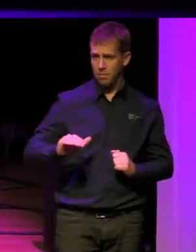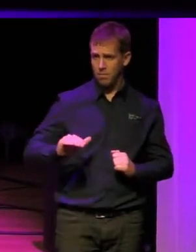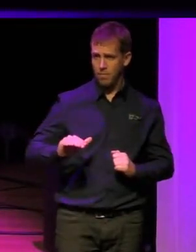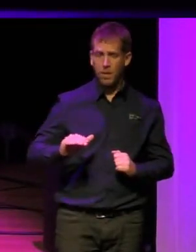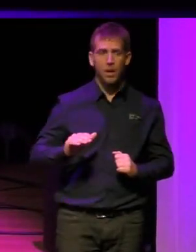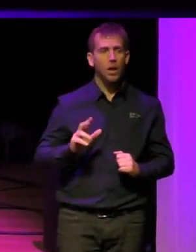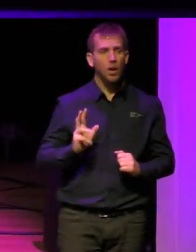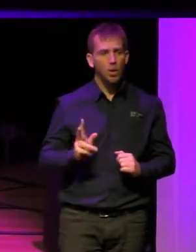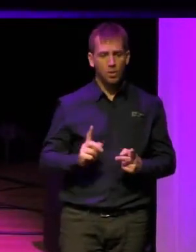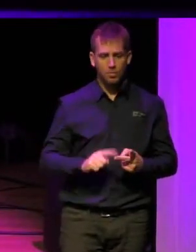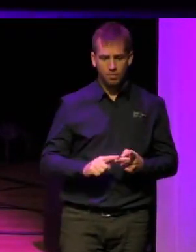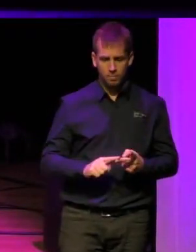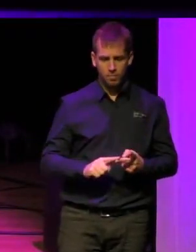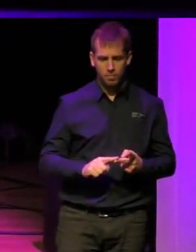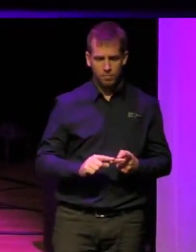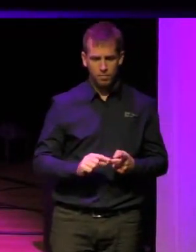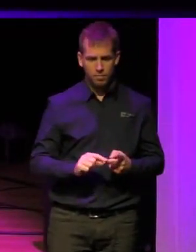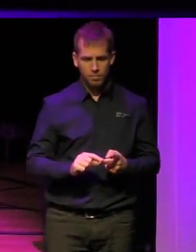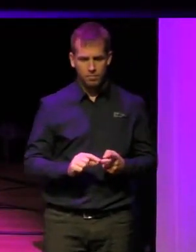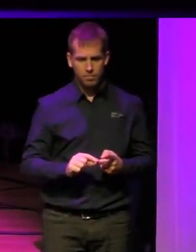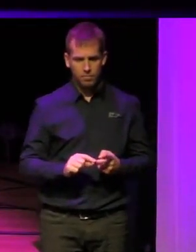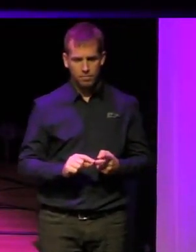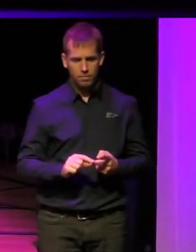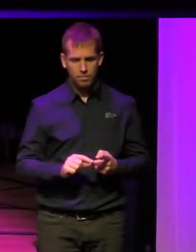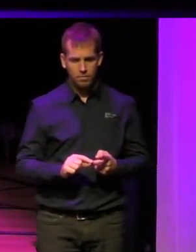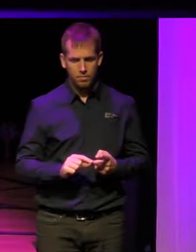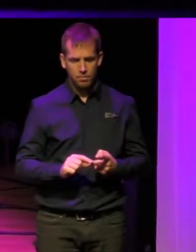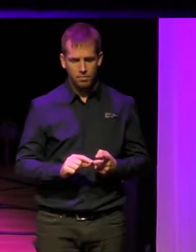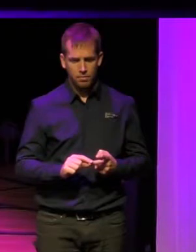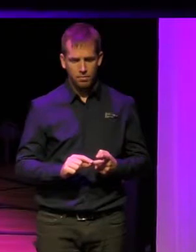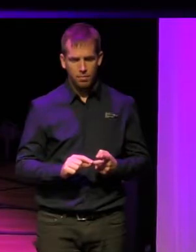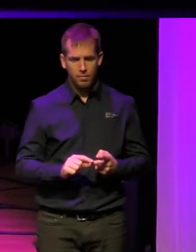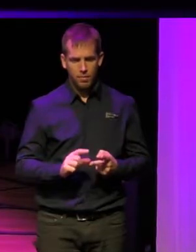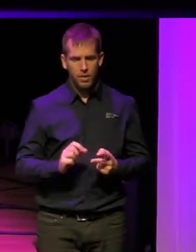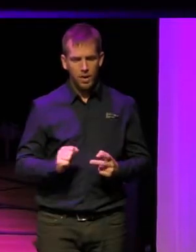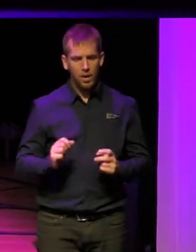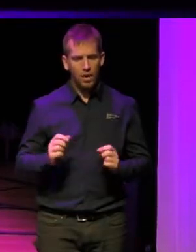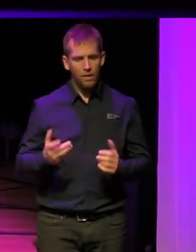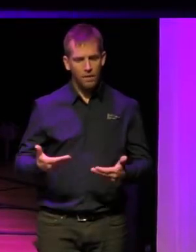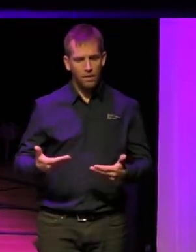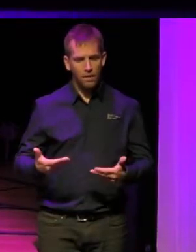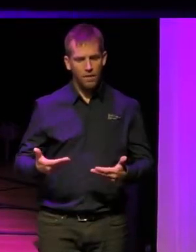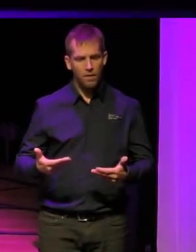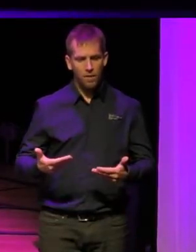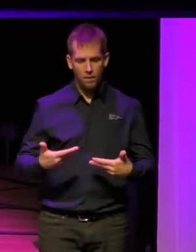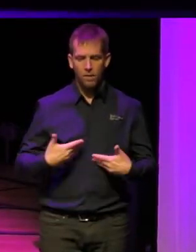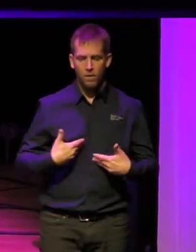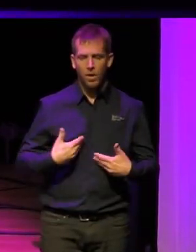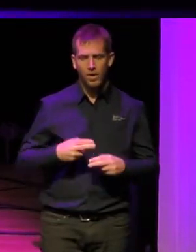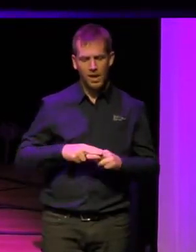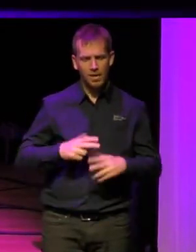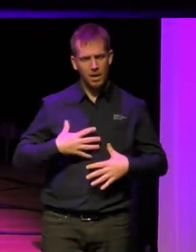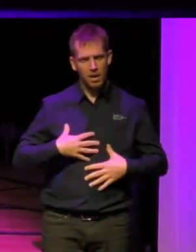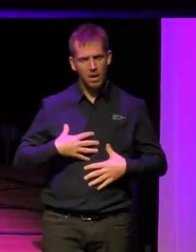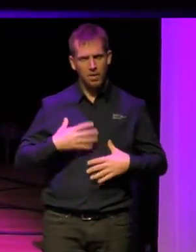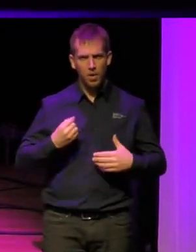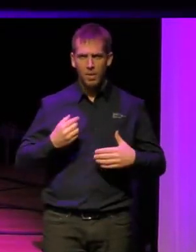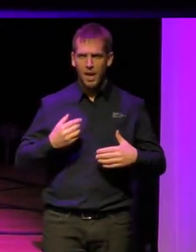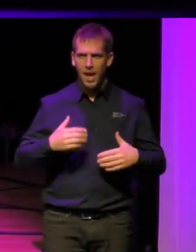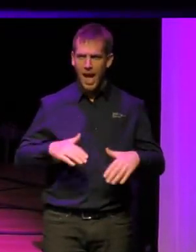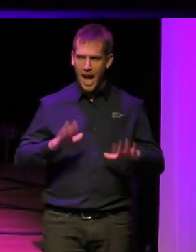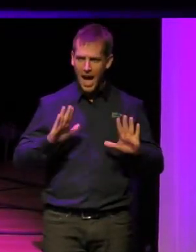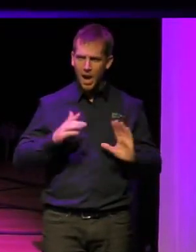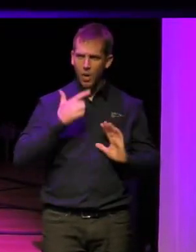of gratitude that I've been a beneficiary of so much help from